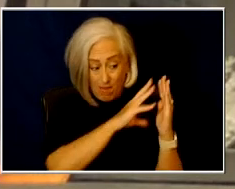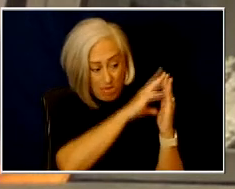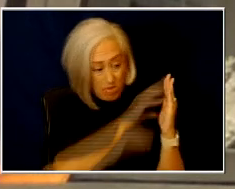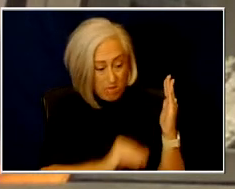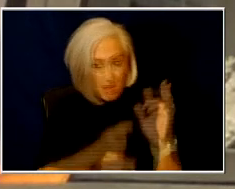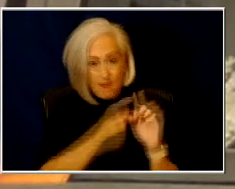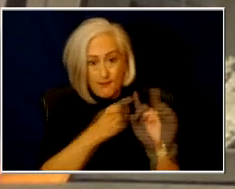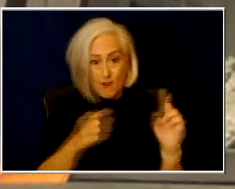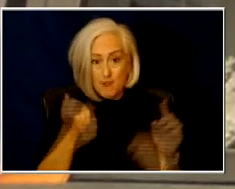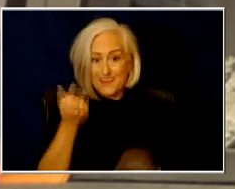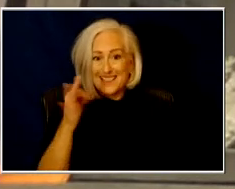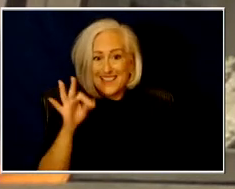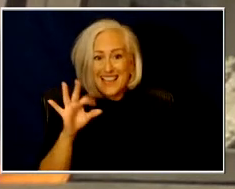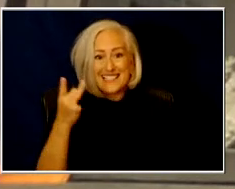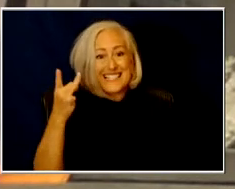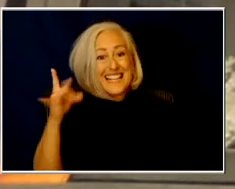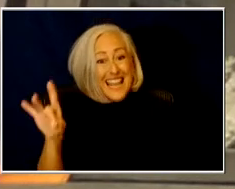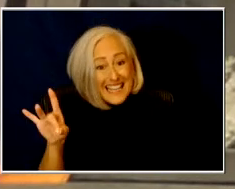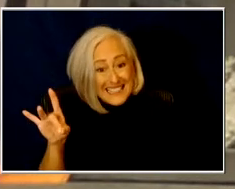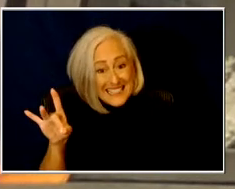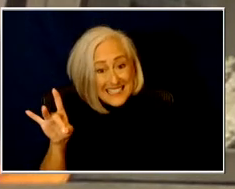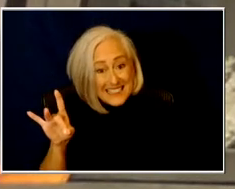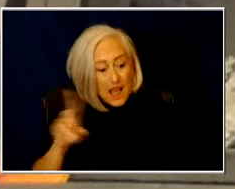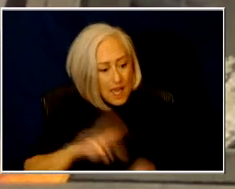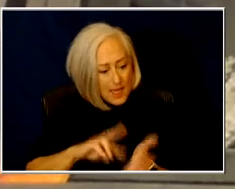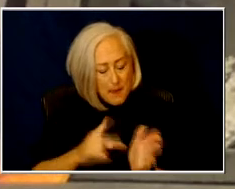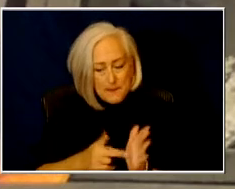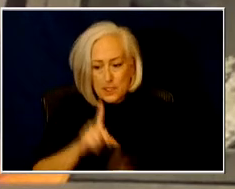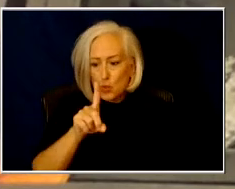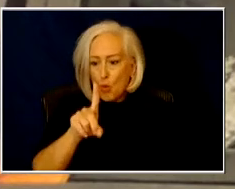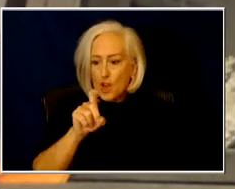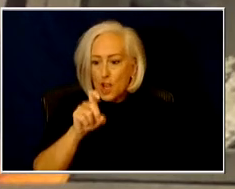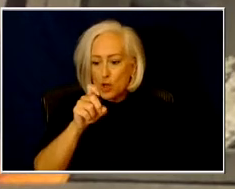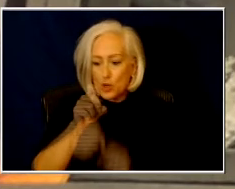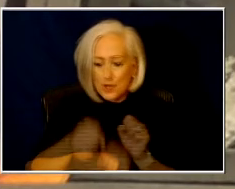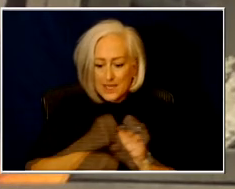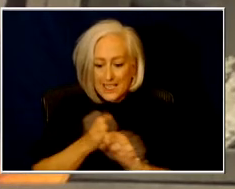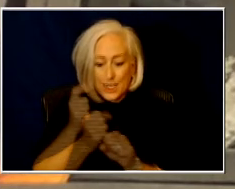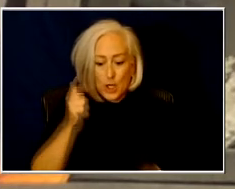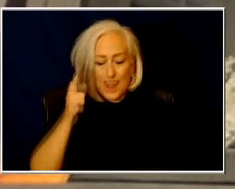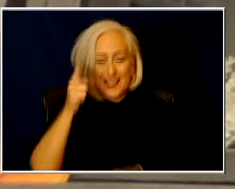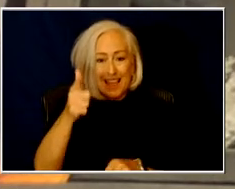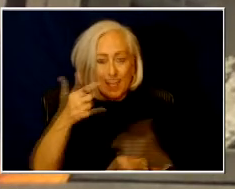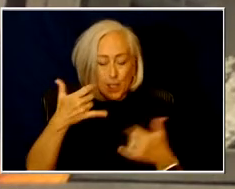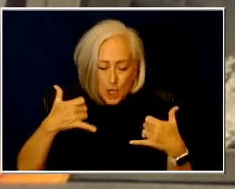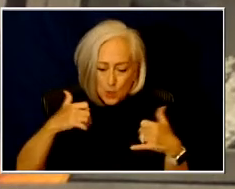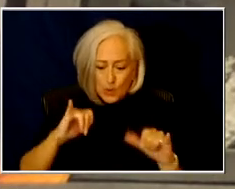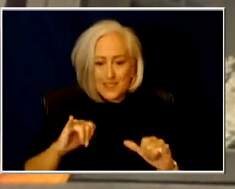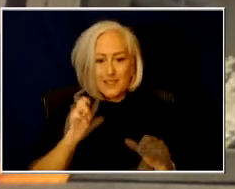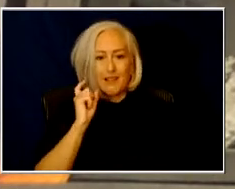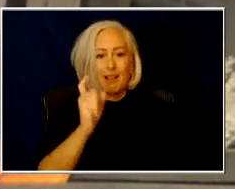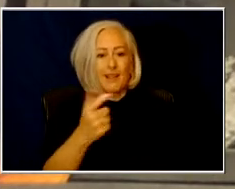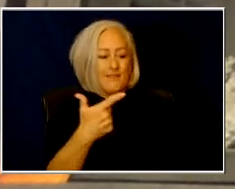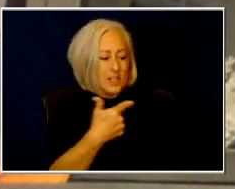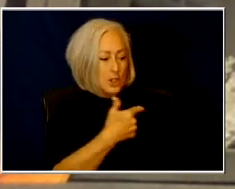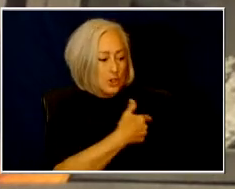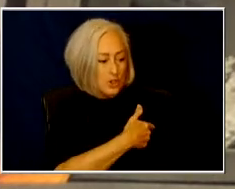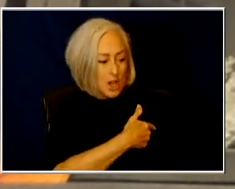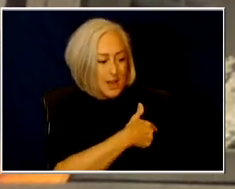a hundred years later we are in essence still immunizing against that so you know your great great